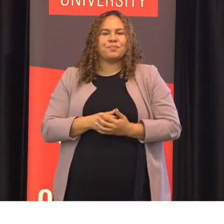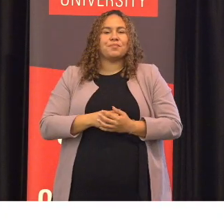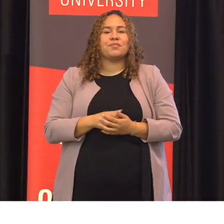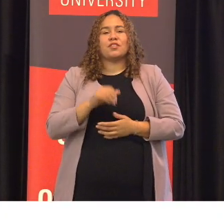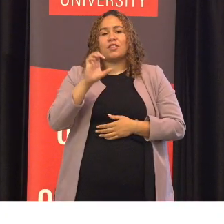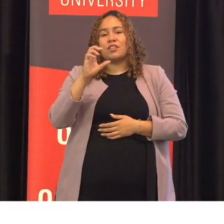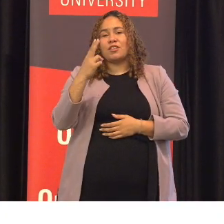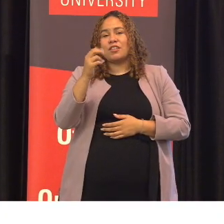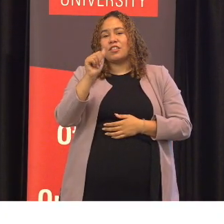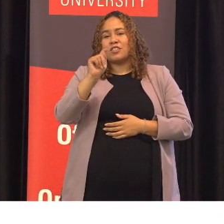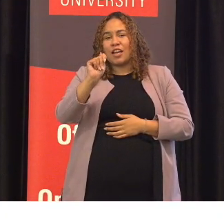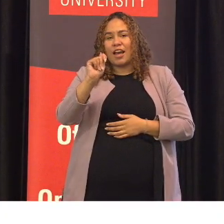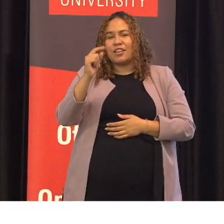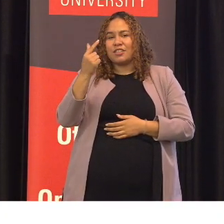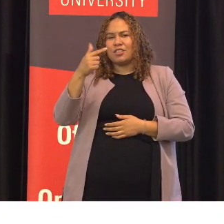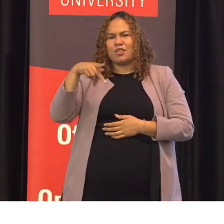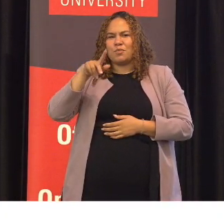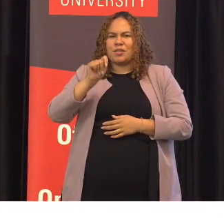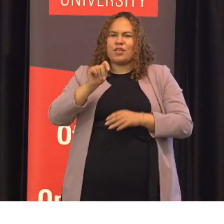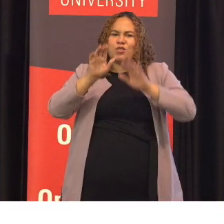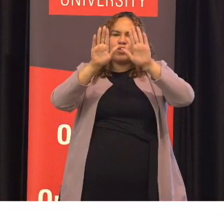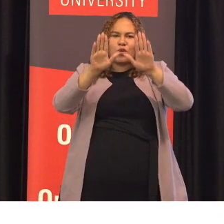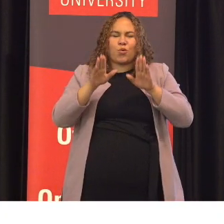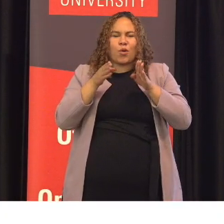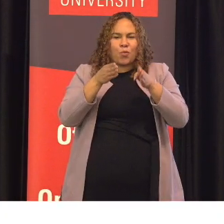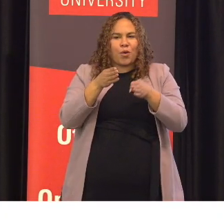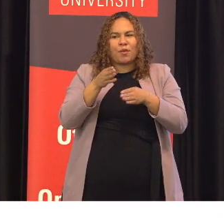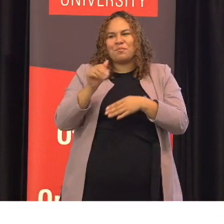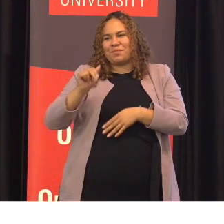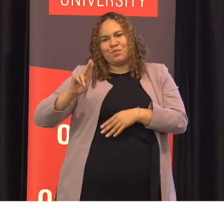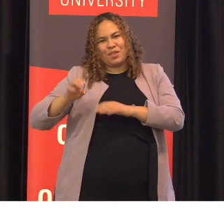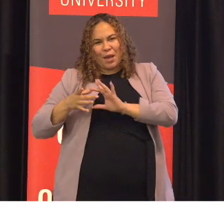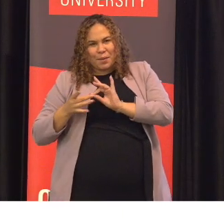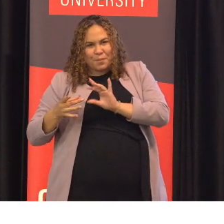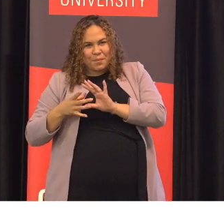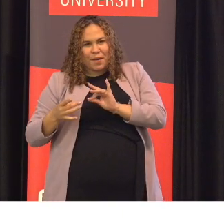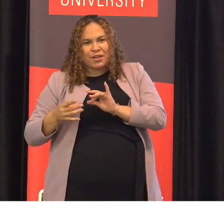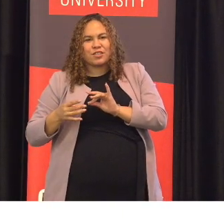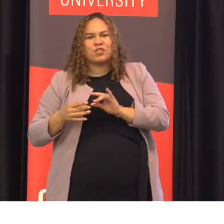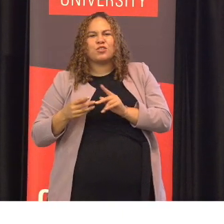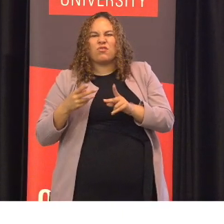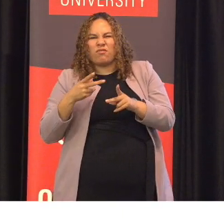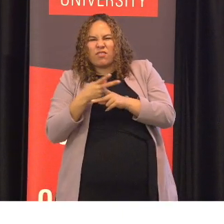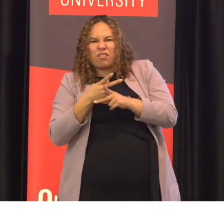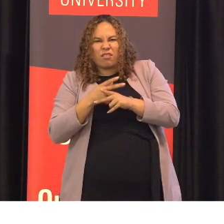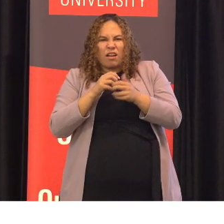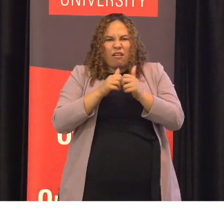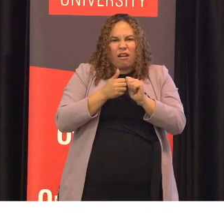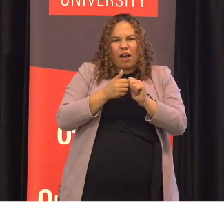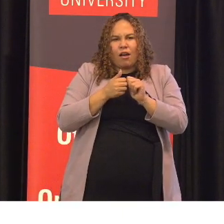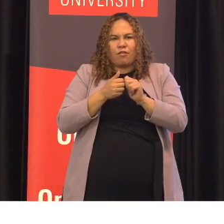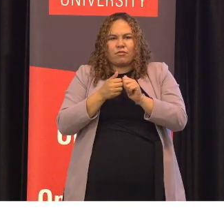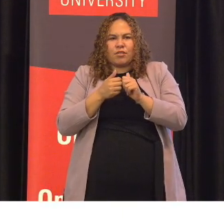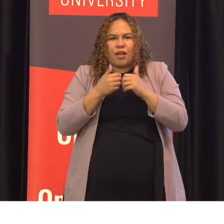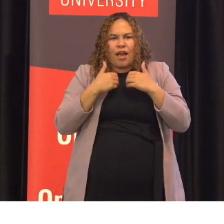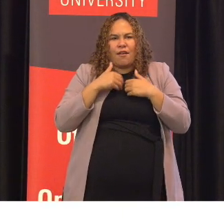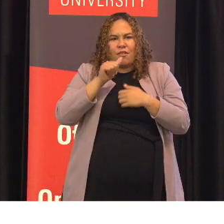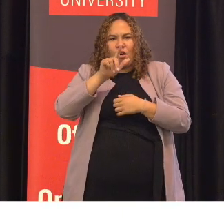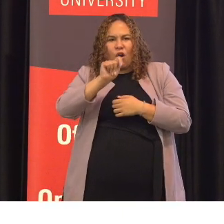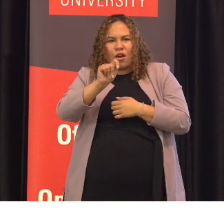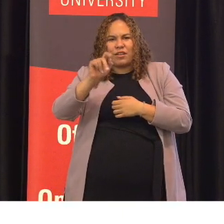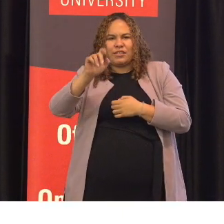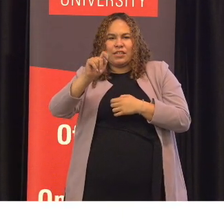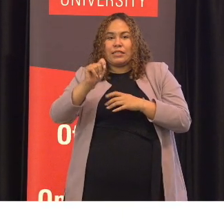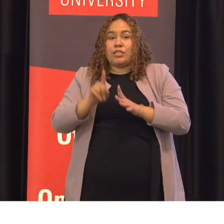ChatGPT is a great way, as Anne said, to find alternative text and give you a starting point. Take